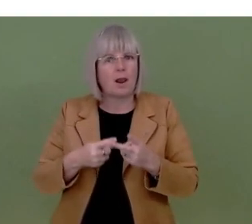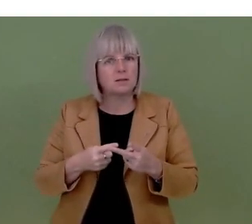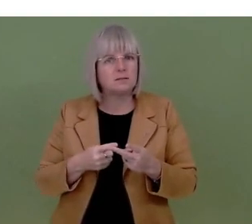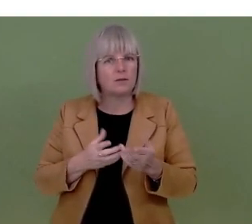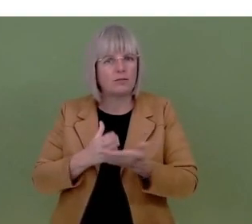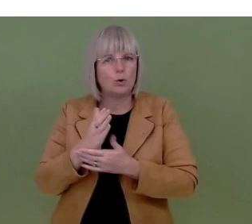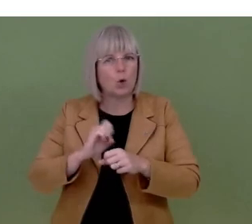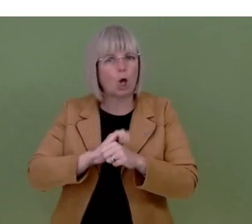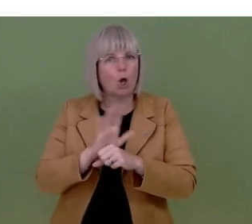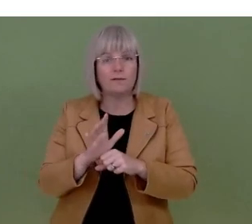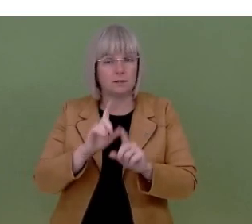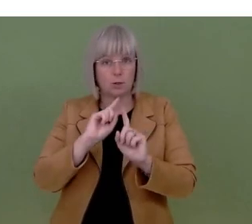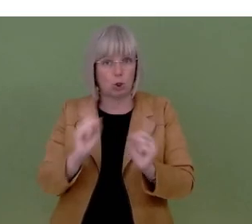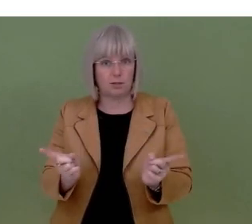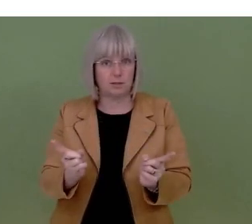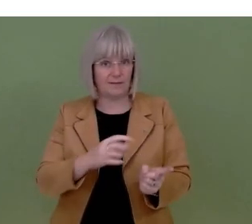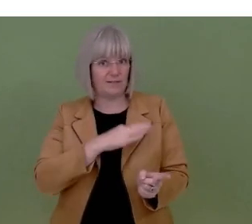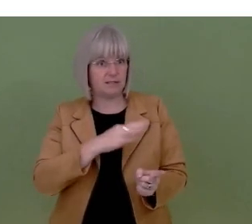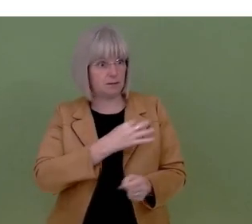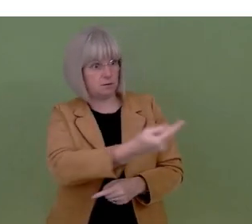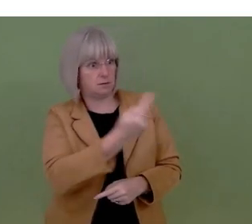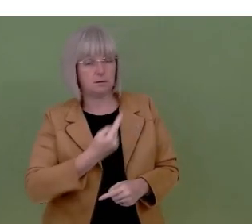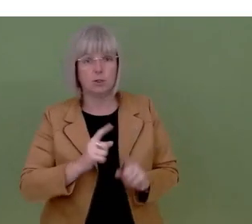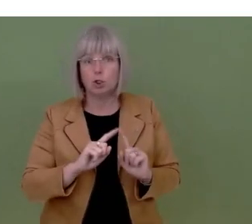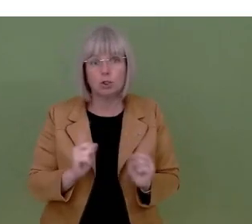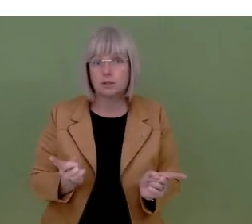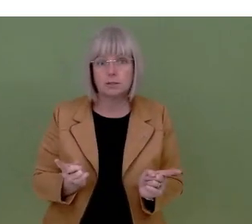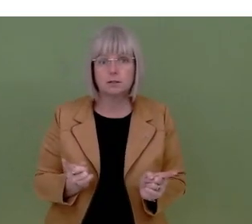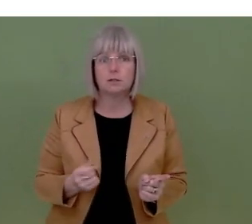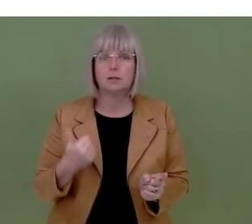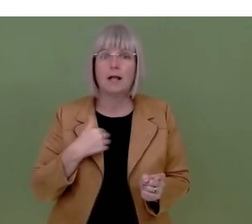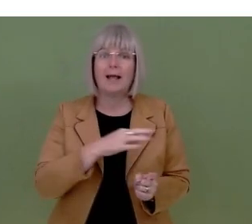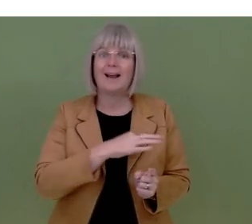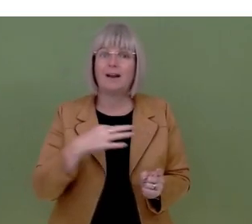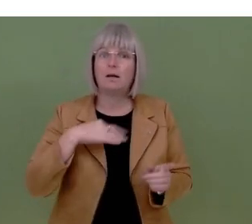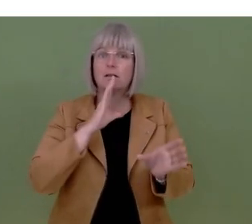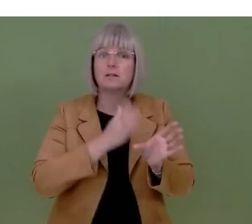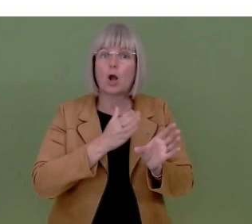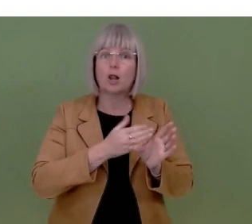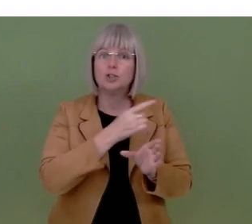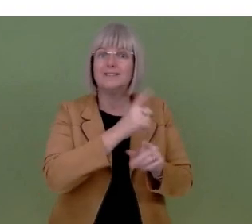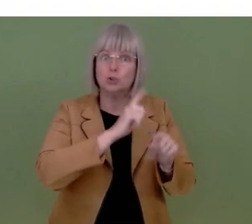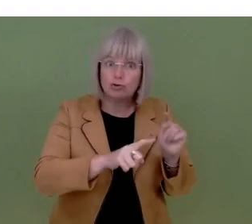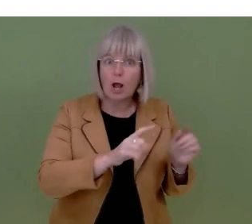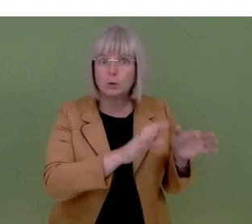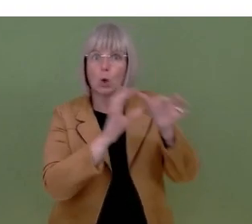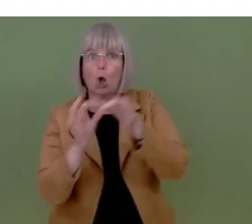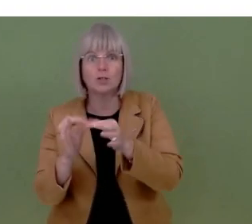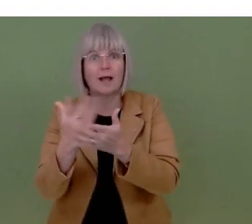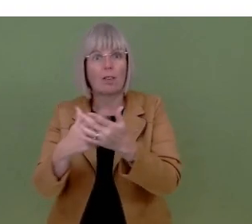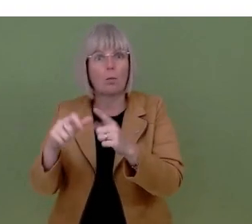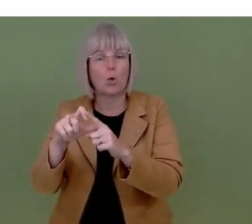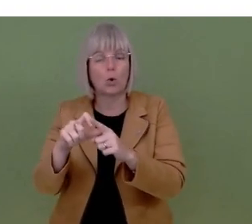any visitors. My clinical psychologist tried to get in contact with the ward, but